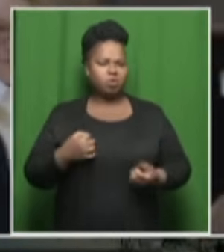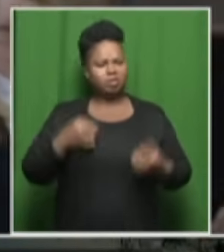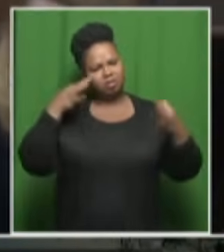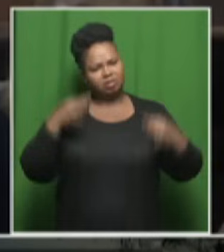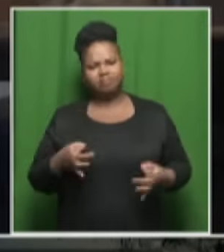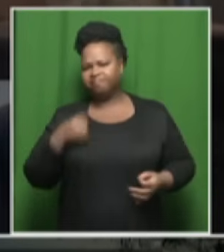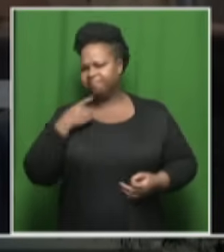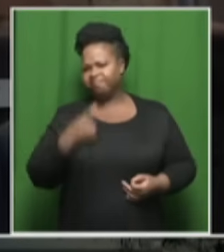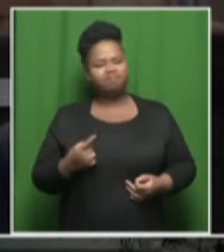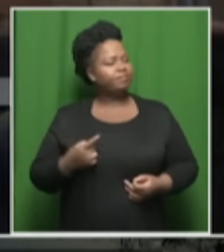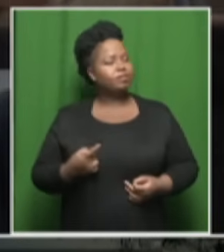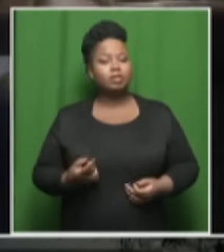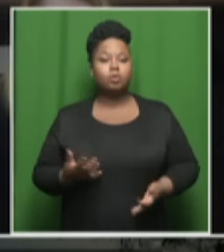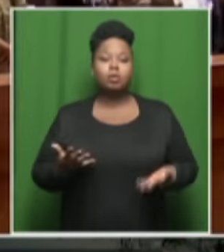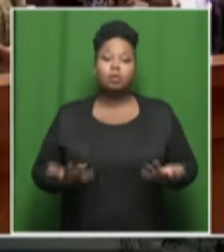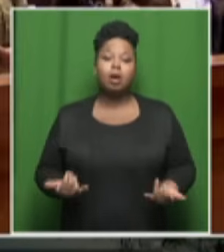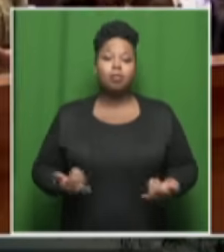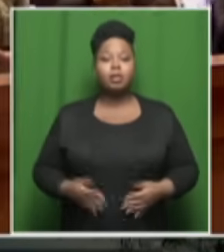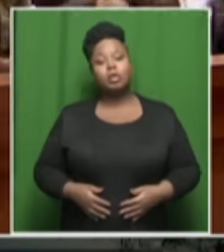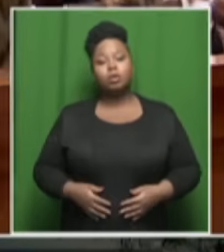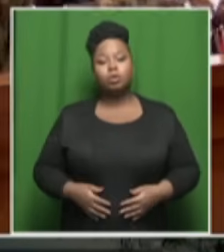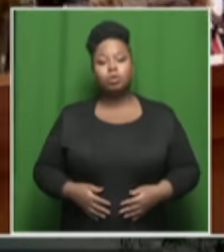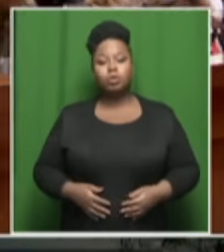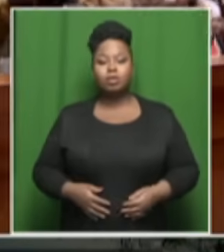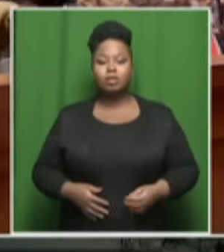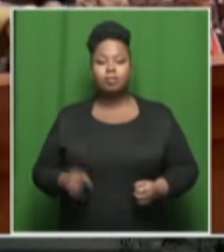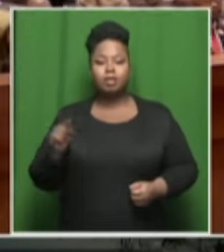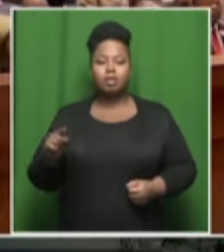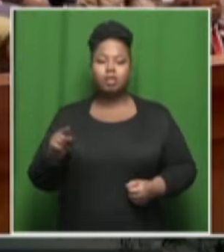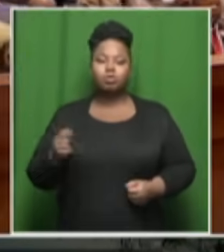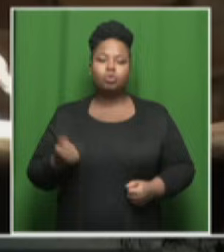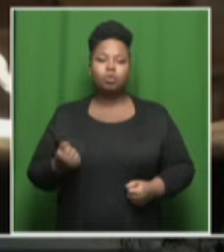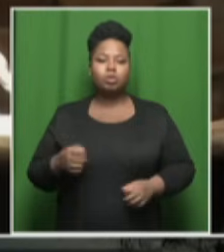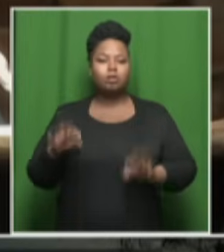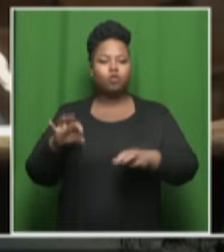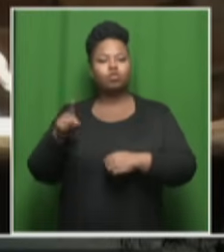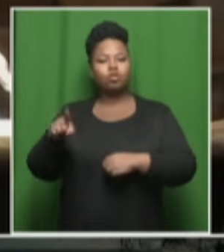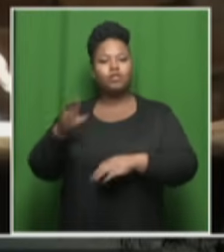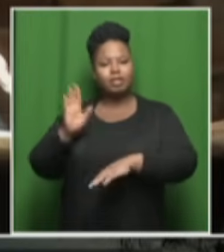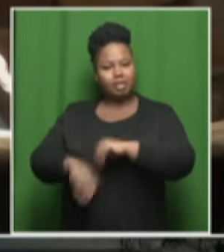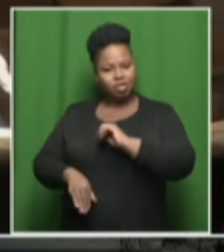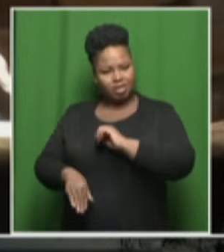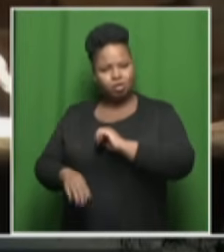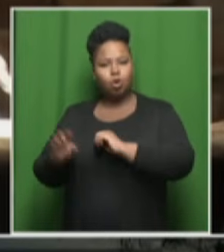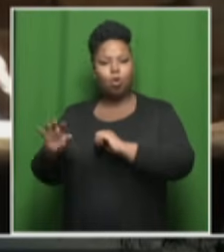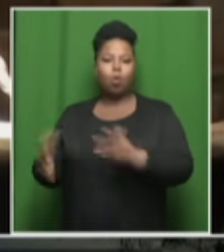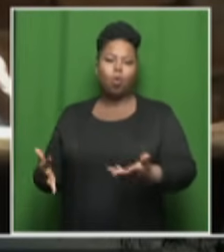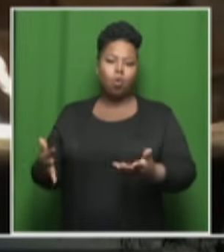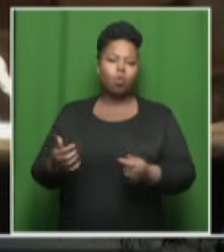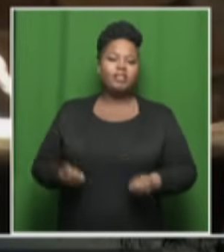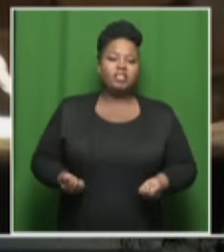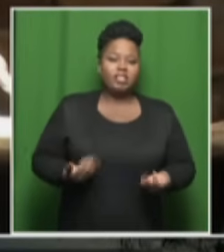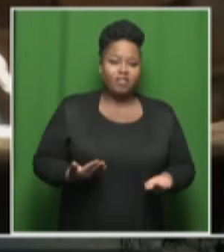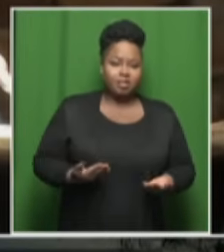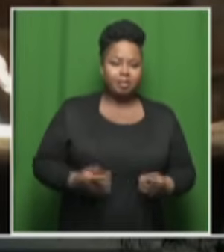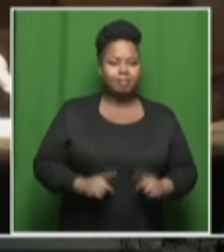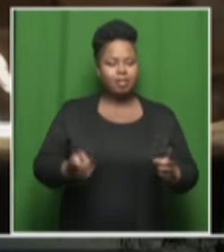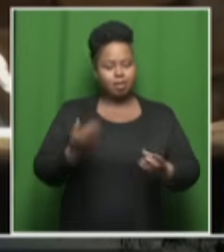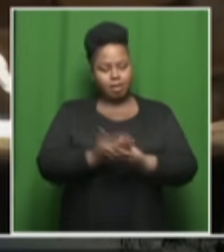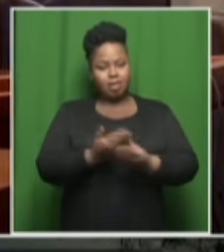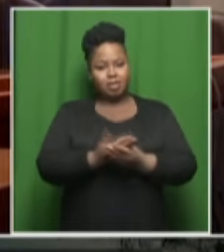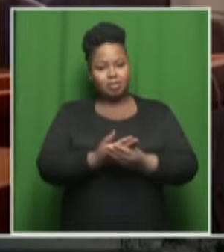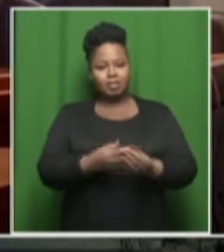of saying, let's make a distinction between the imposing of a sentence and the serving of the sentence. This particular case deals with